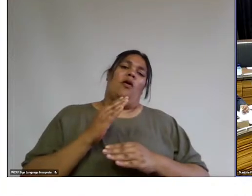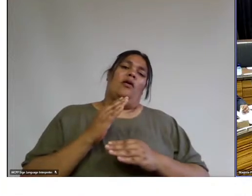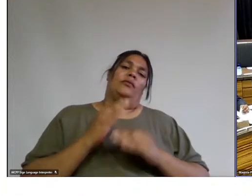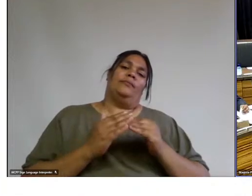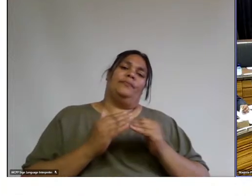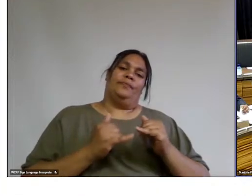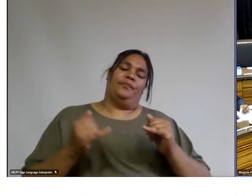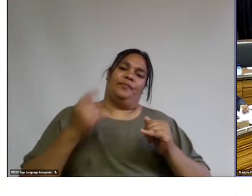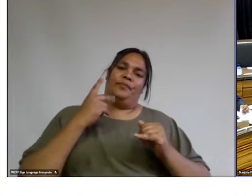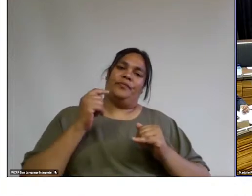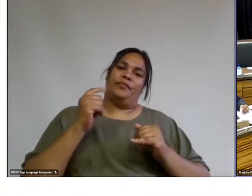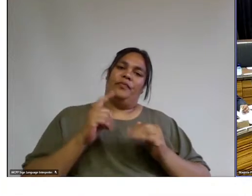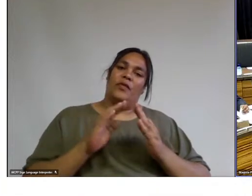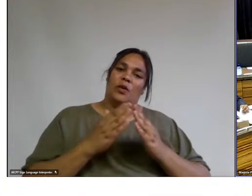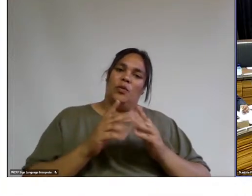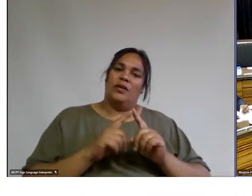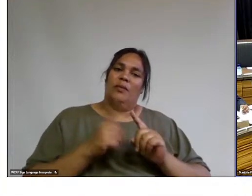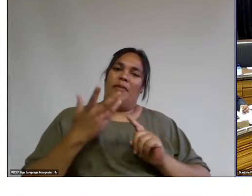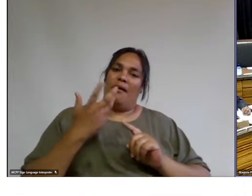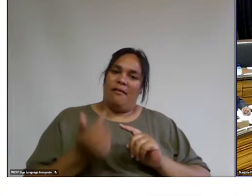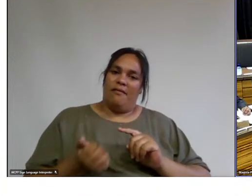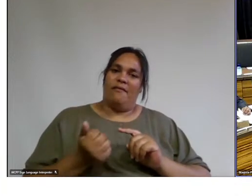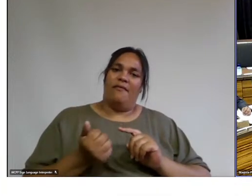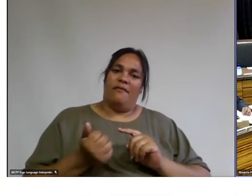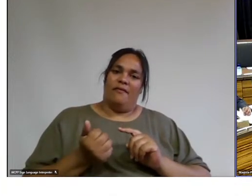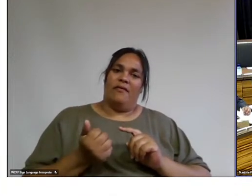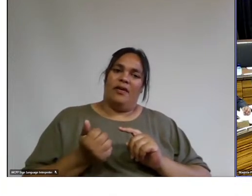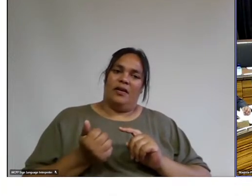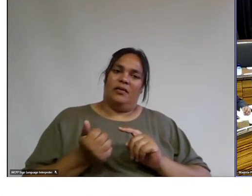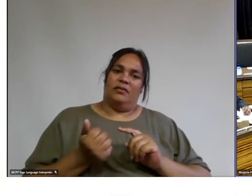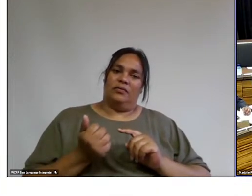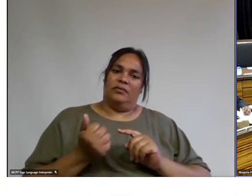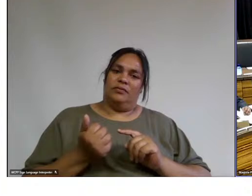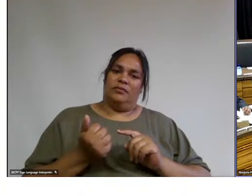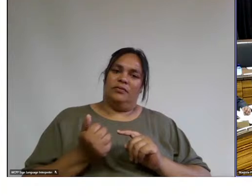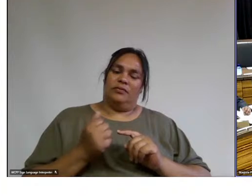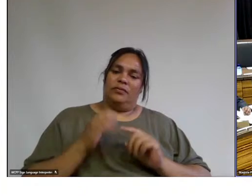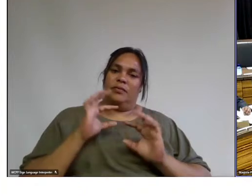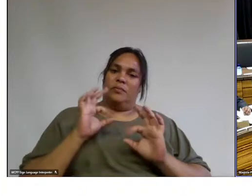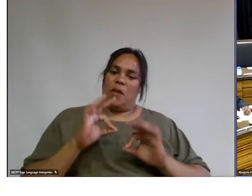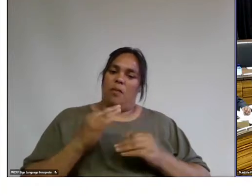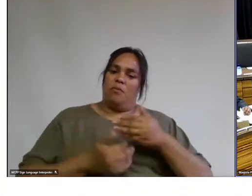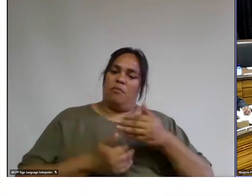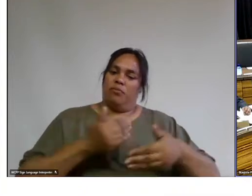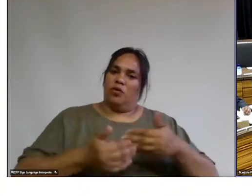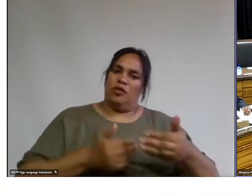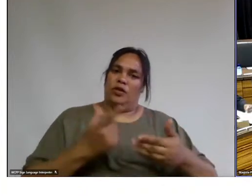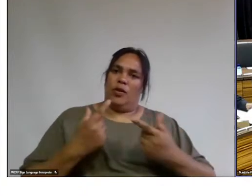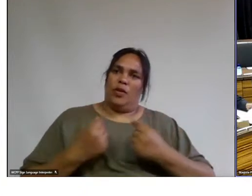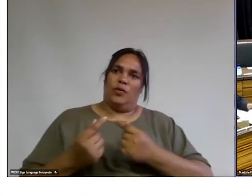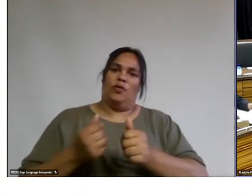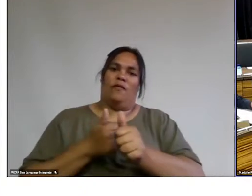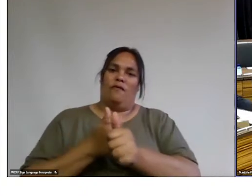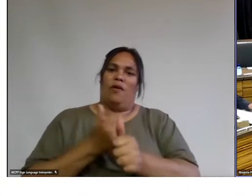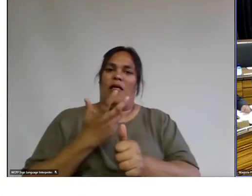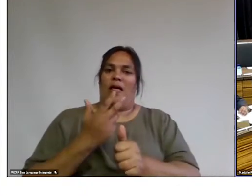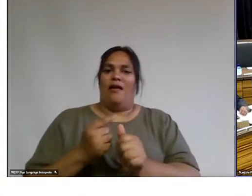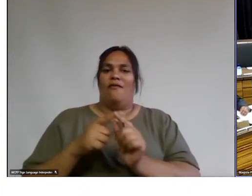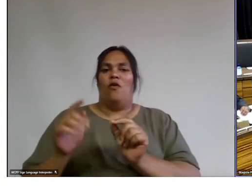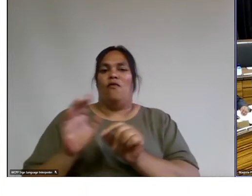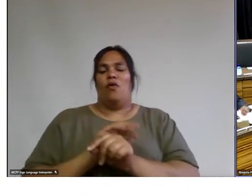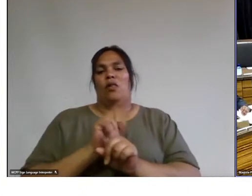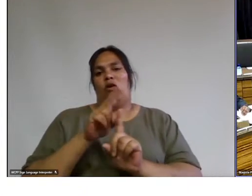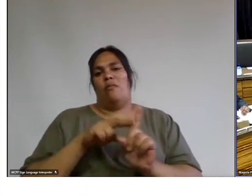receive textbooks, and they have, but in terms of the the standard operating procedures that we set down, we didn't fully comply